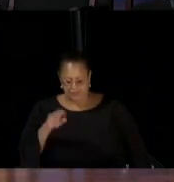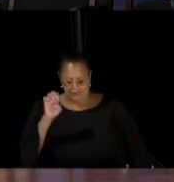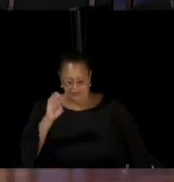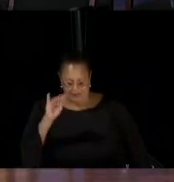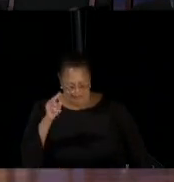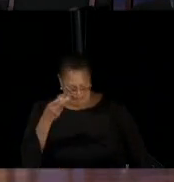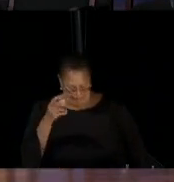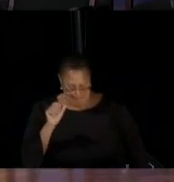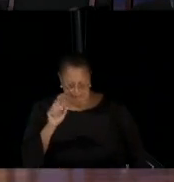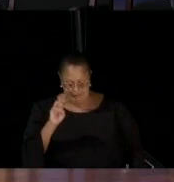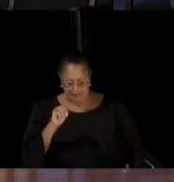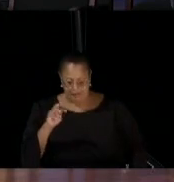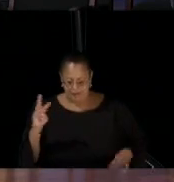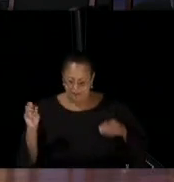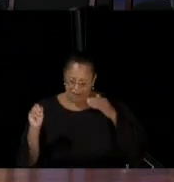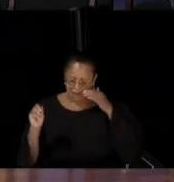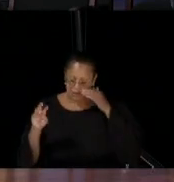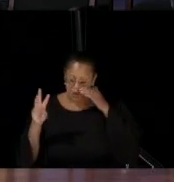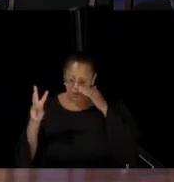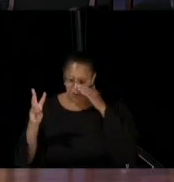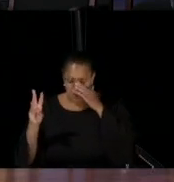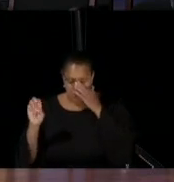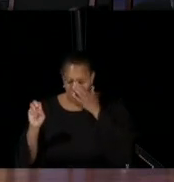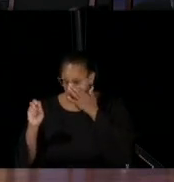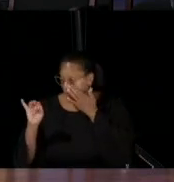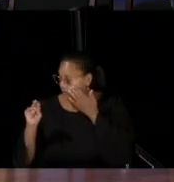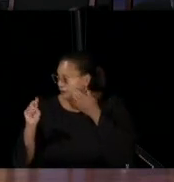Ethan Maxwell Wiener.